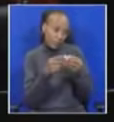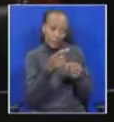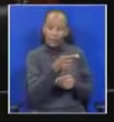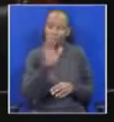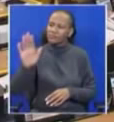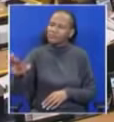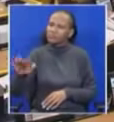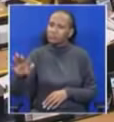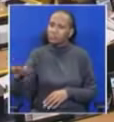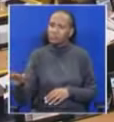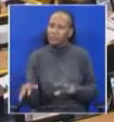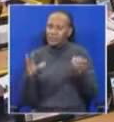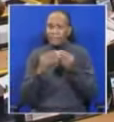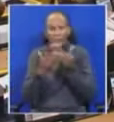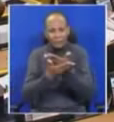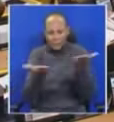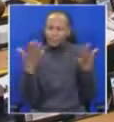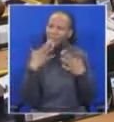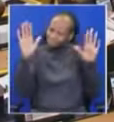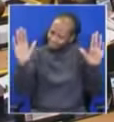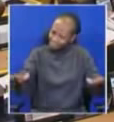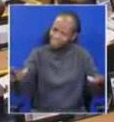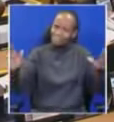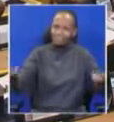I'm responding to the honourable. Honourable members, just calm down.